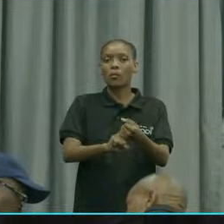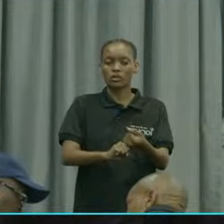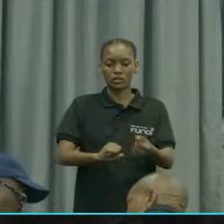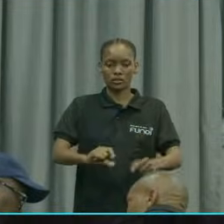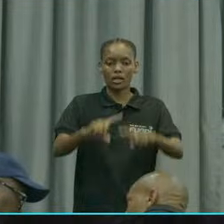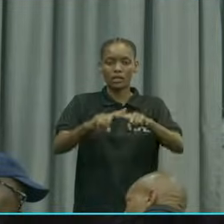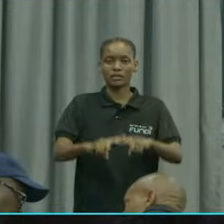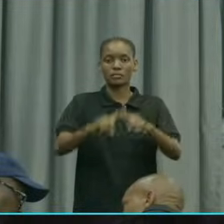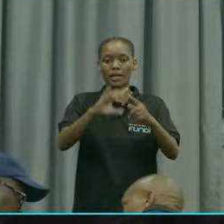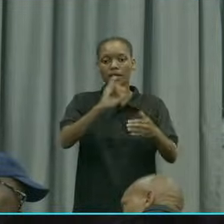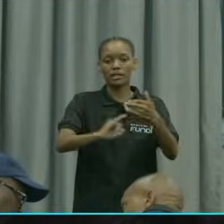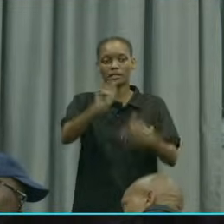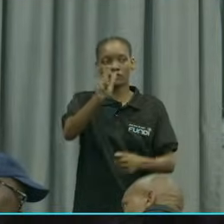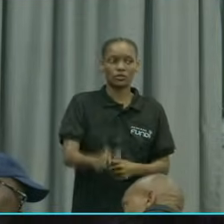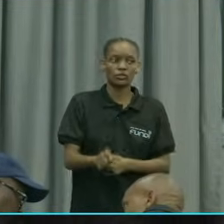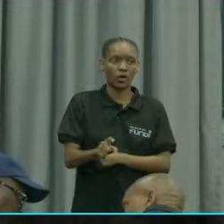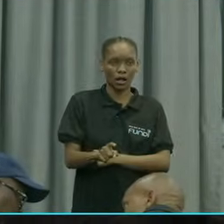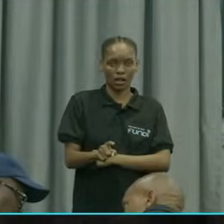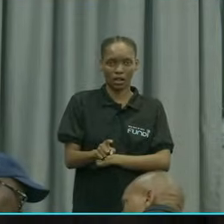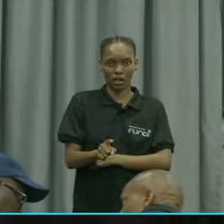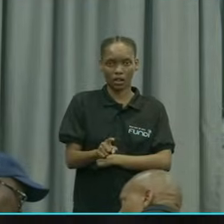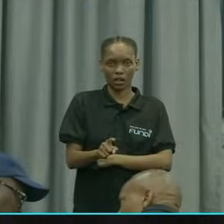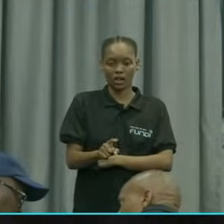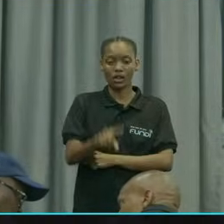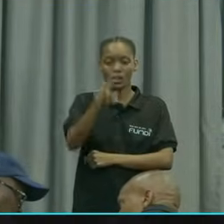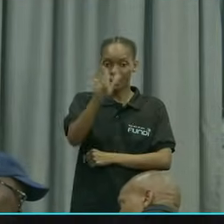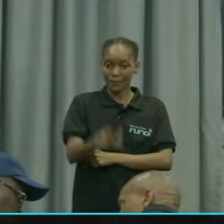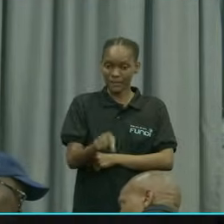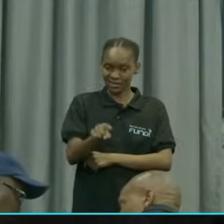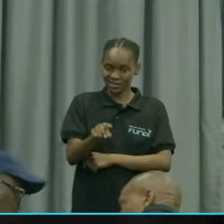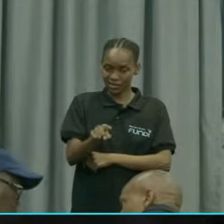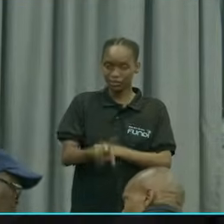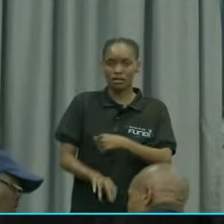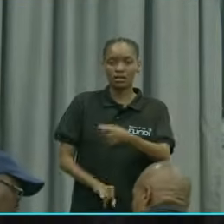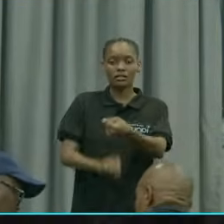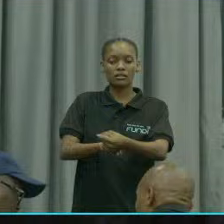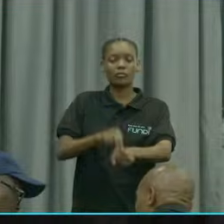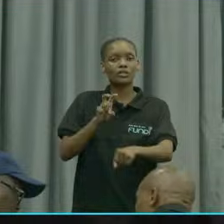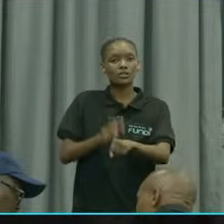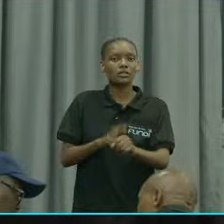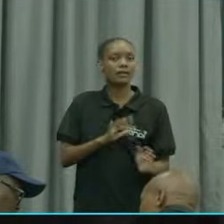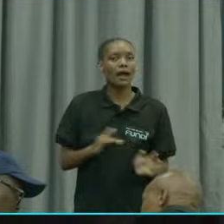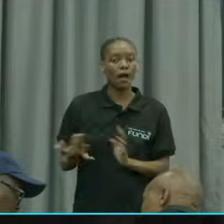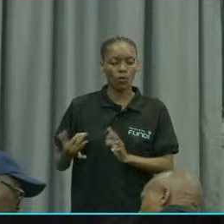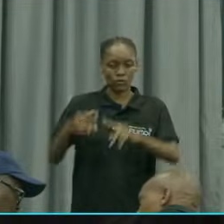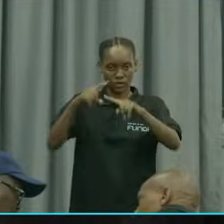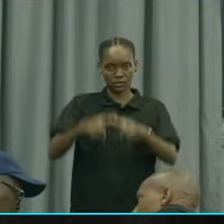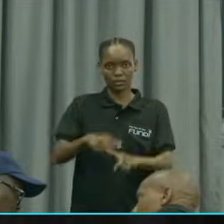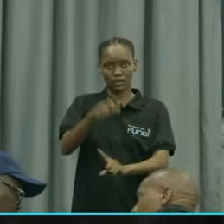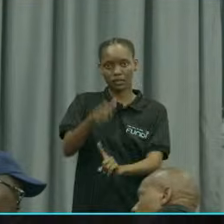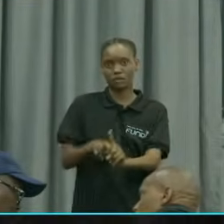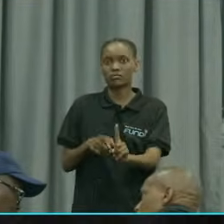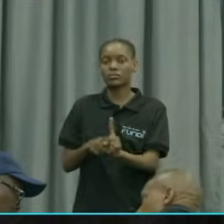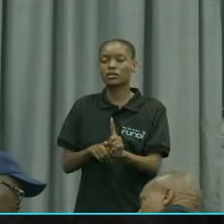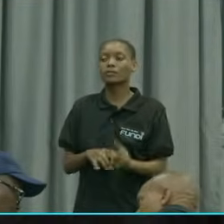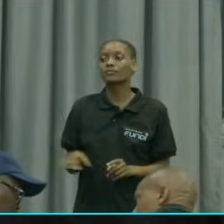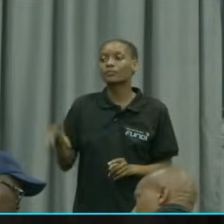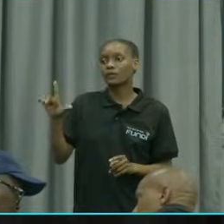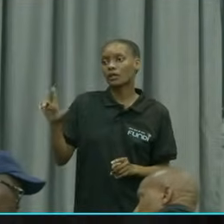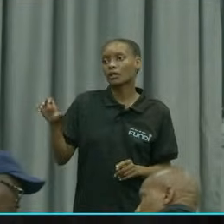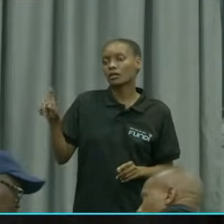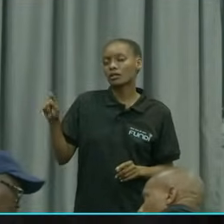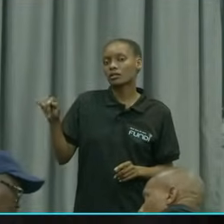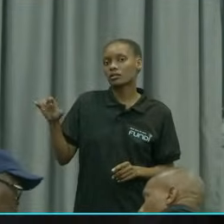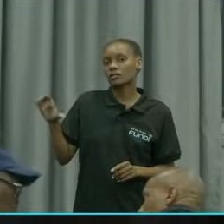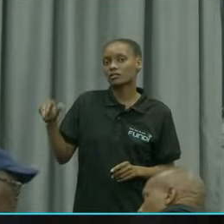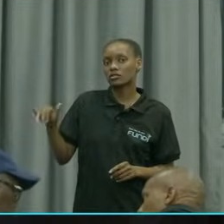an individual, how much support they need. And then Letitia raised the issue around the